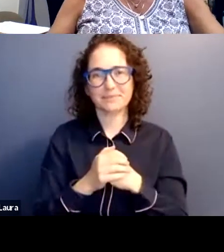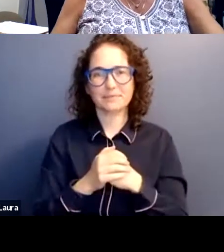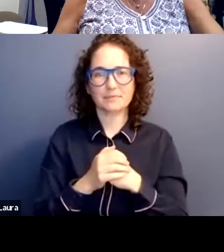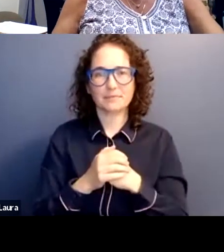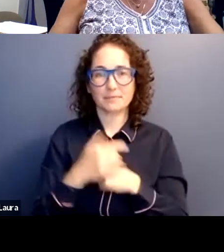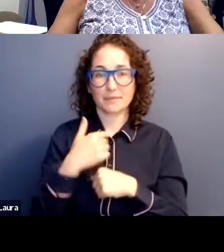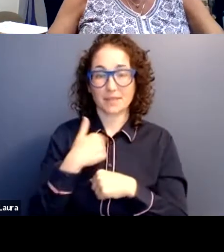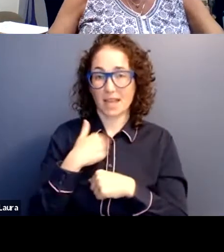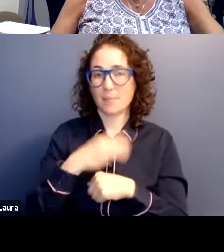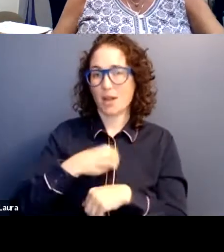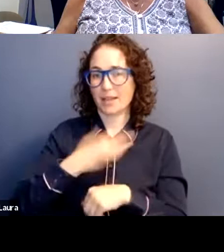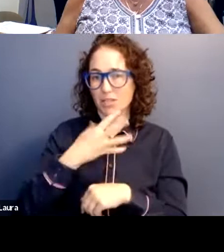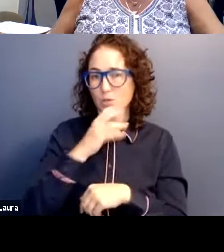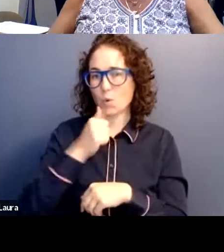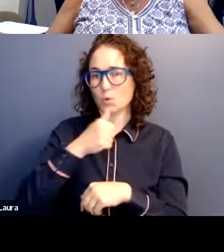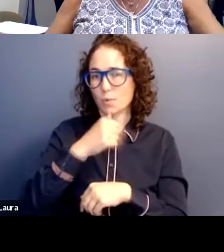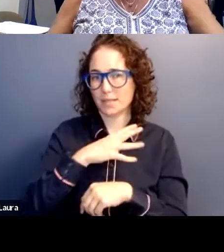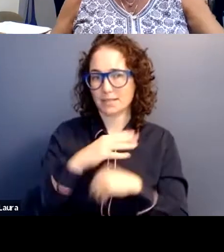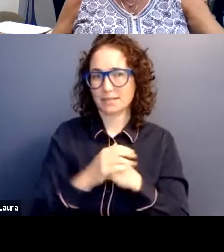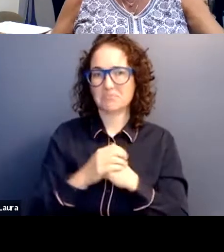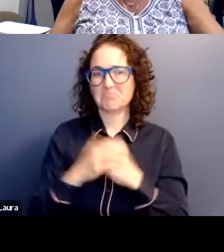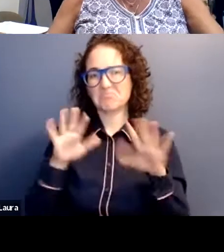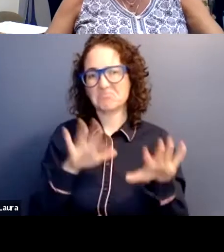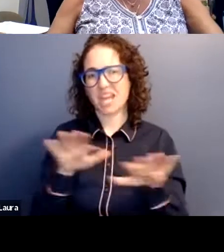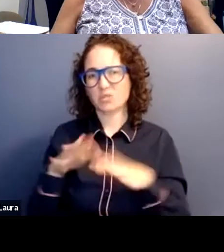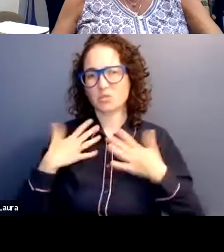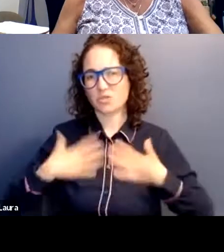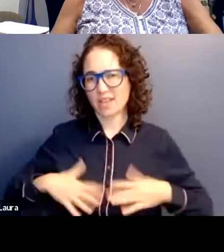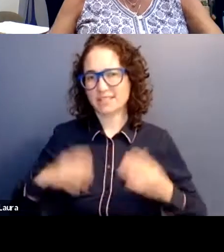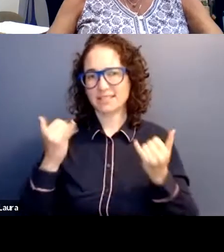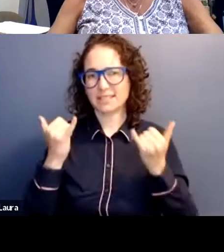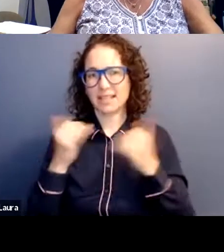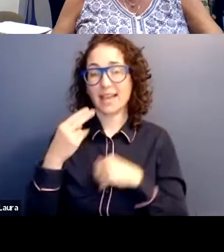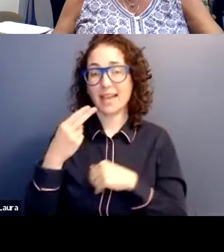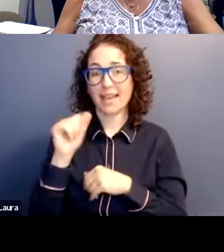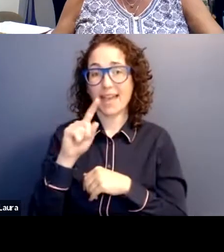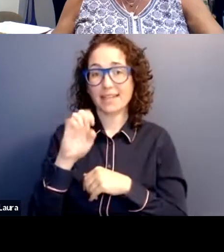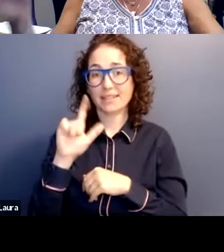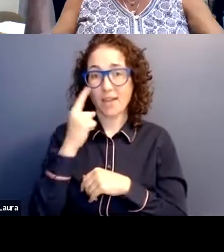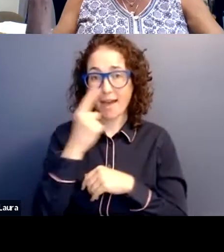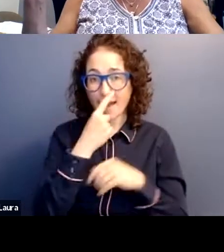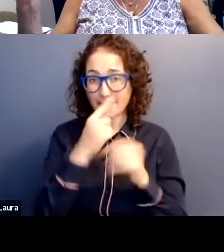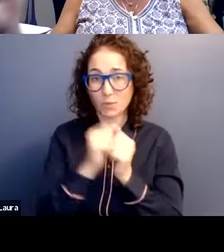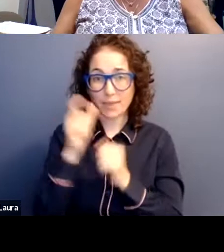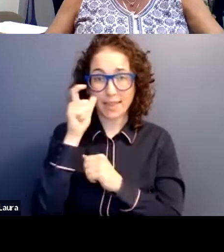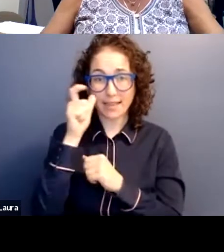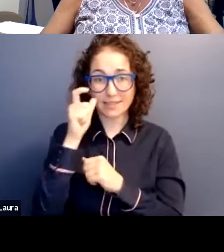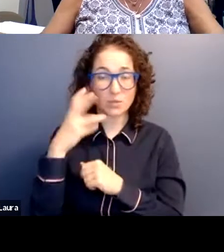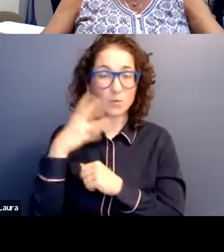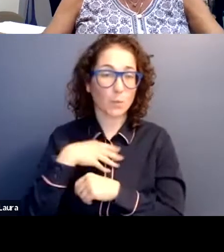a Caucasian older woman. I'm dressed casually. I have hazel eyes, wearing glasses, have white